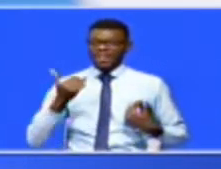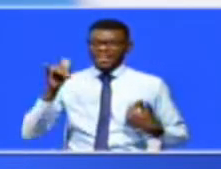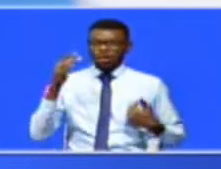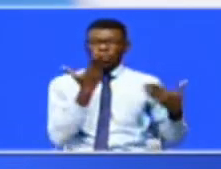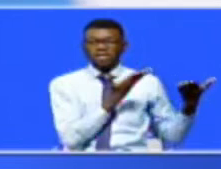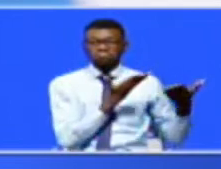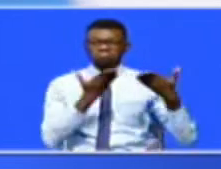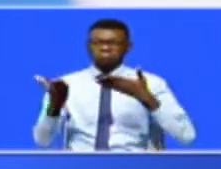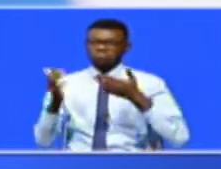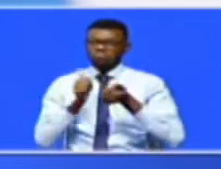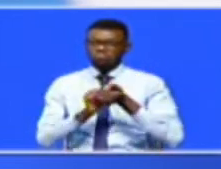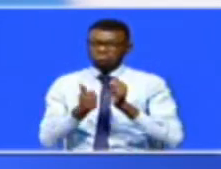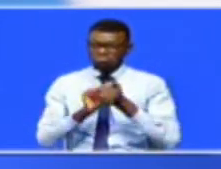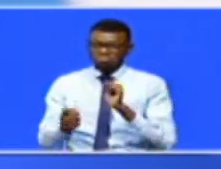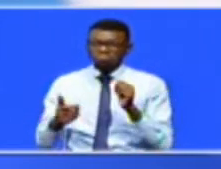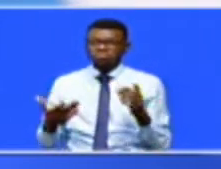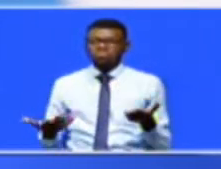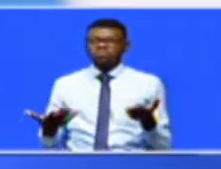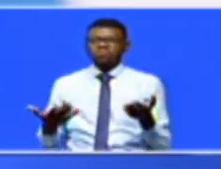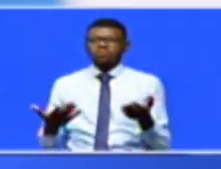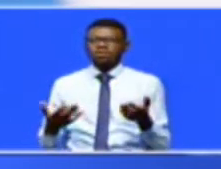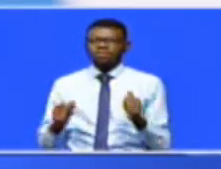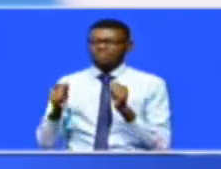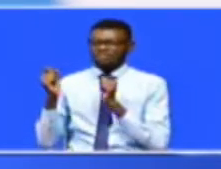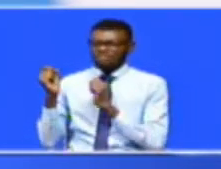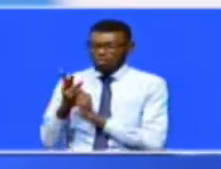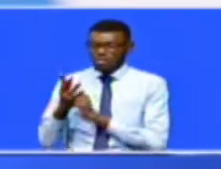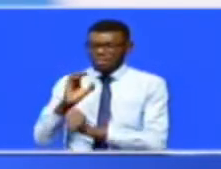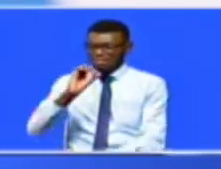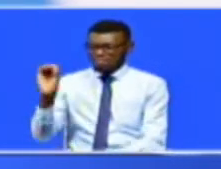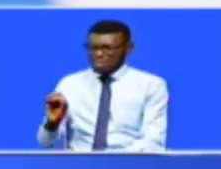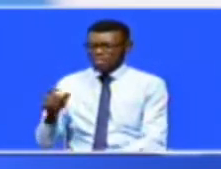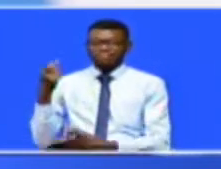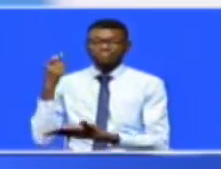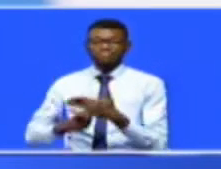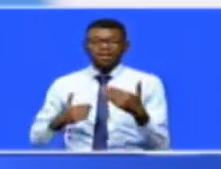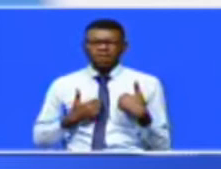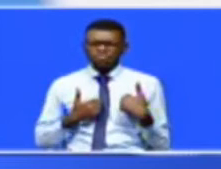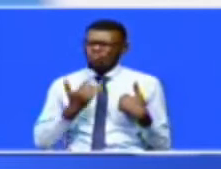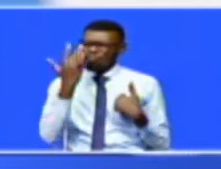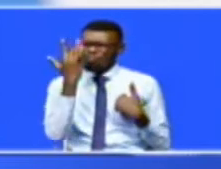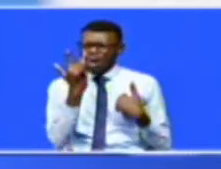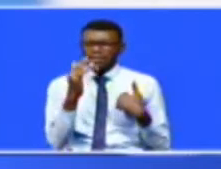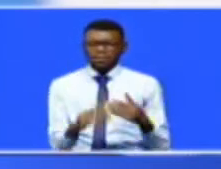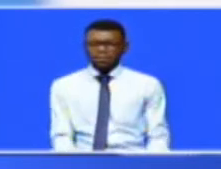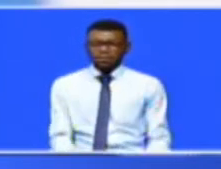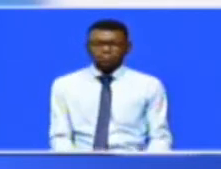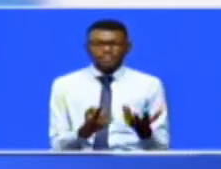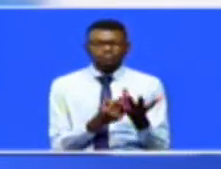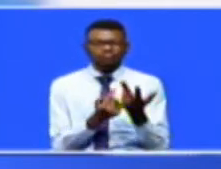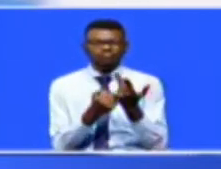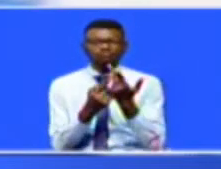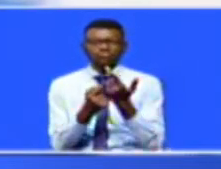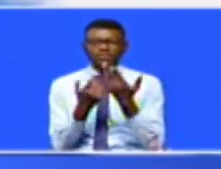imported, 2 million bags attracting 14% duty. The reason we did that was we calculated